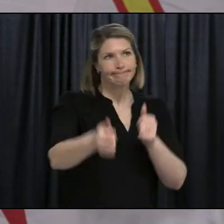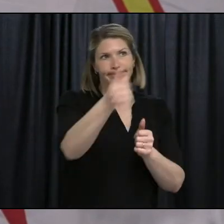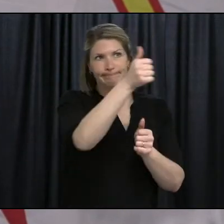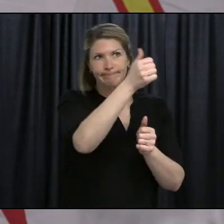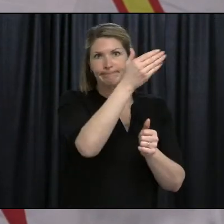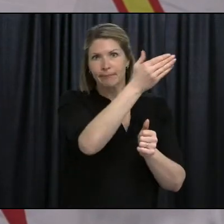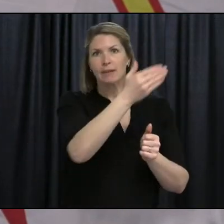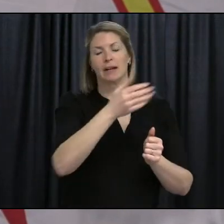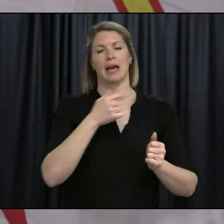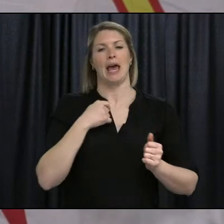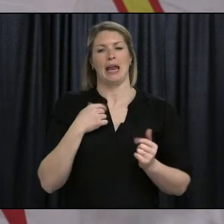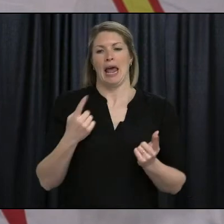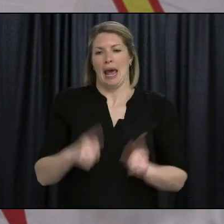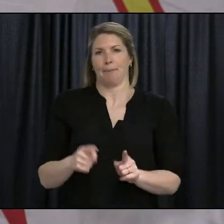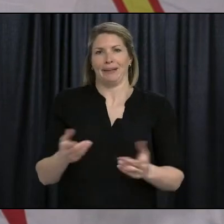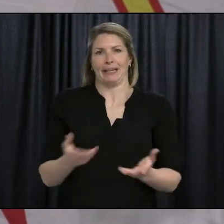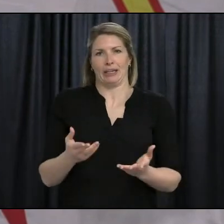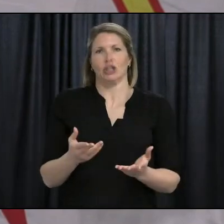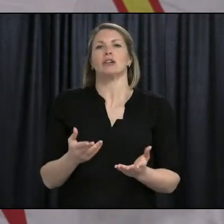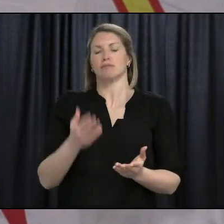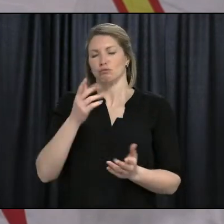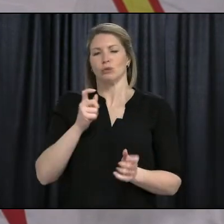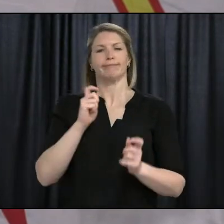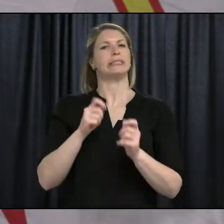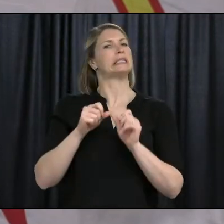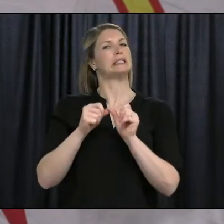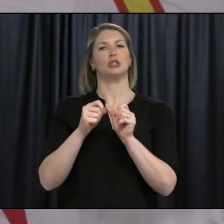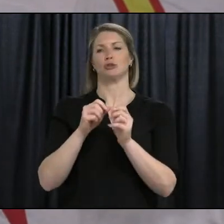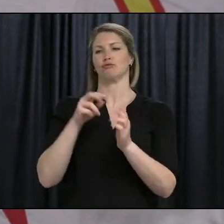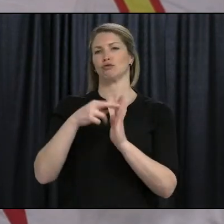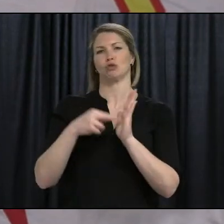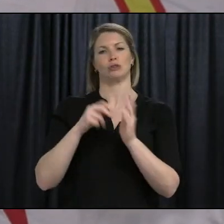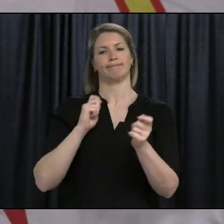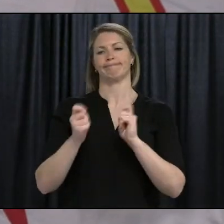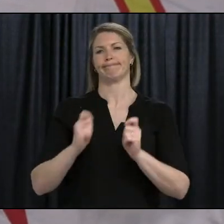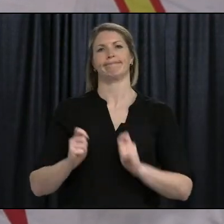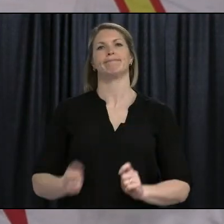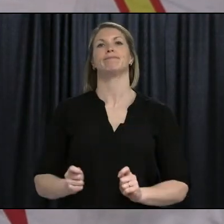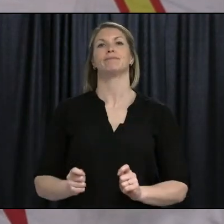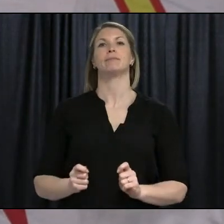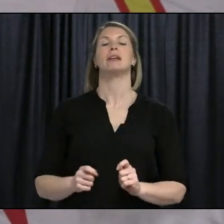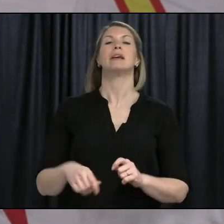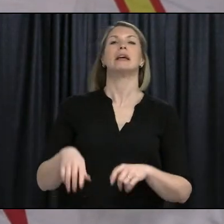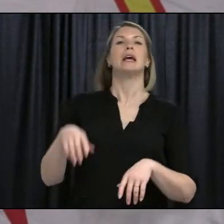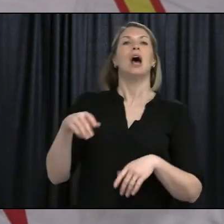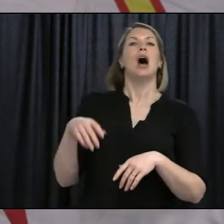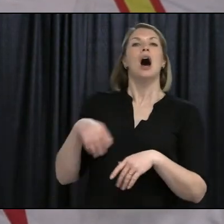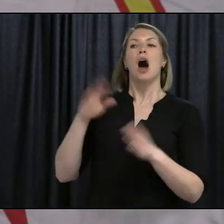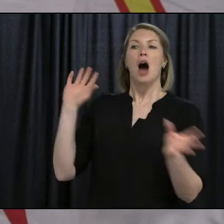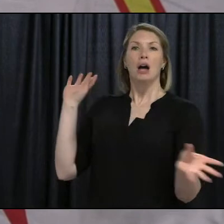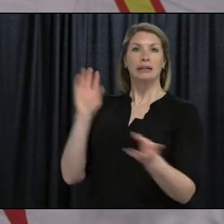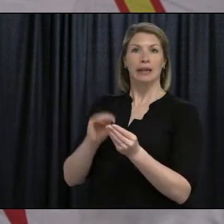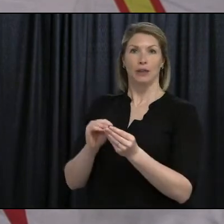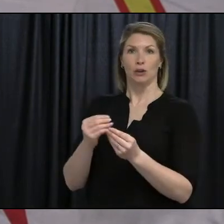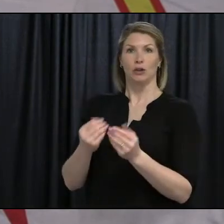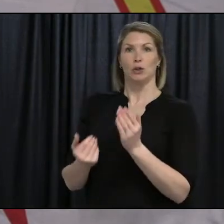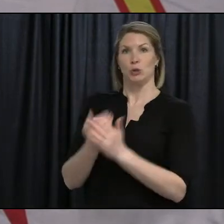Labrador. As a recap, we have 10 new cases since yesterday's advisory, and the total number of cases in the province